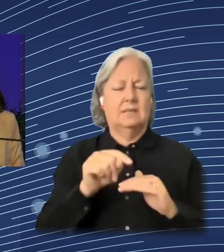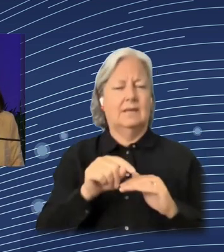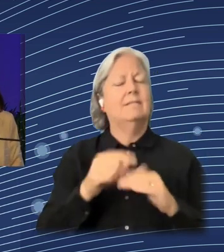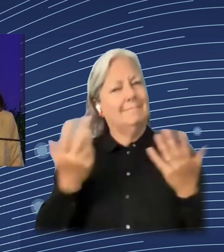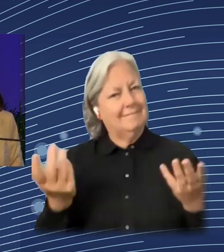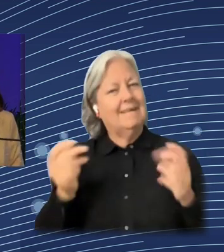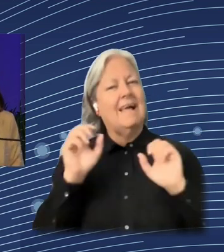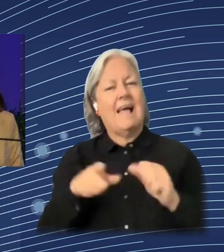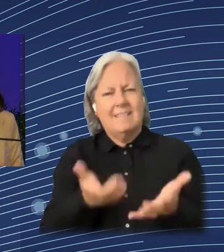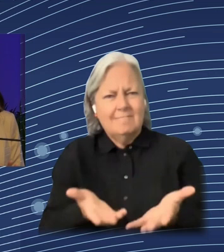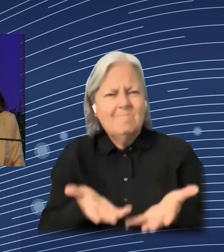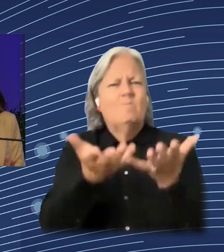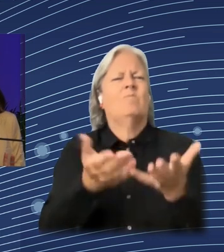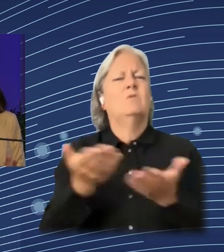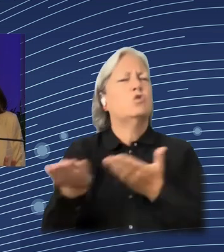and to